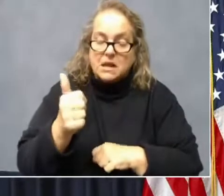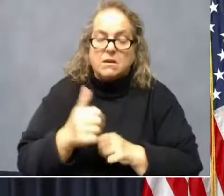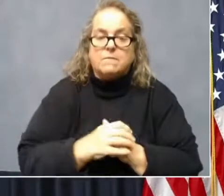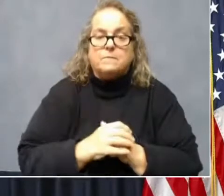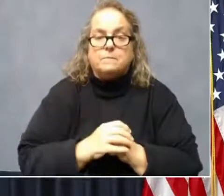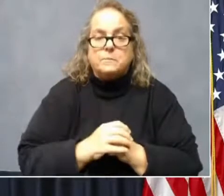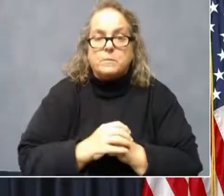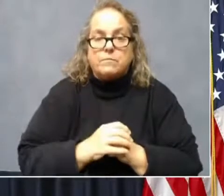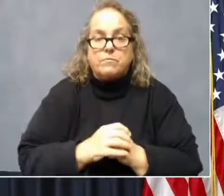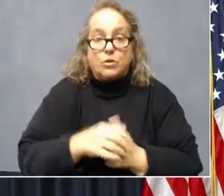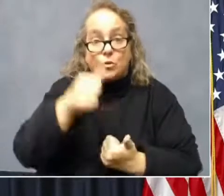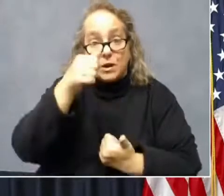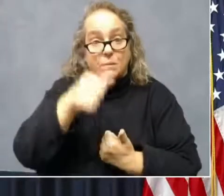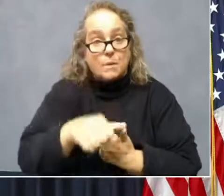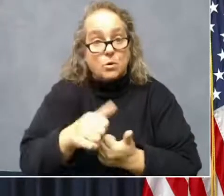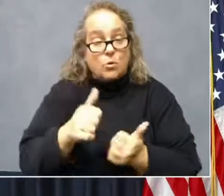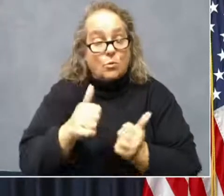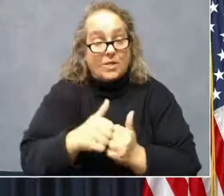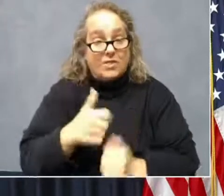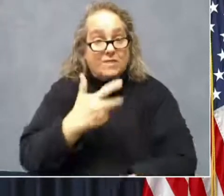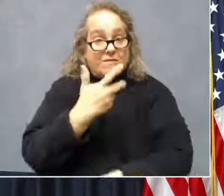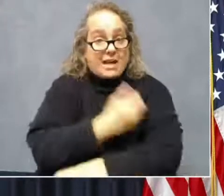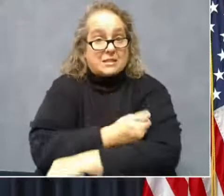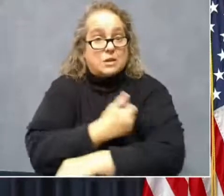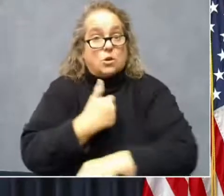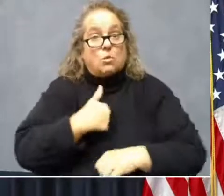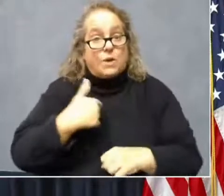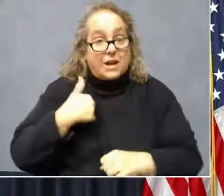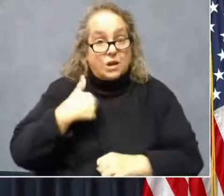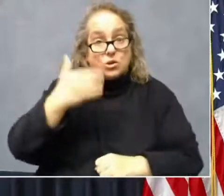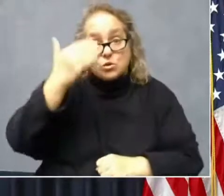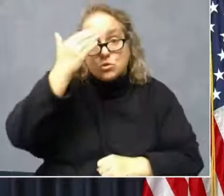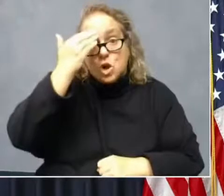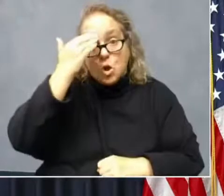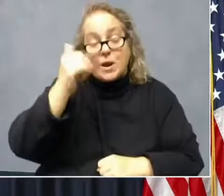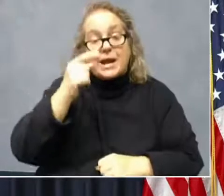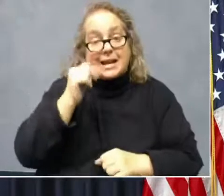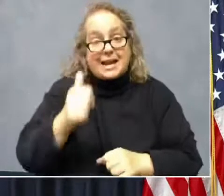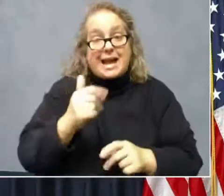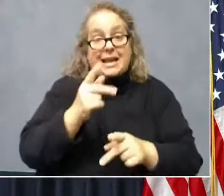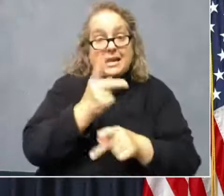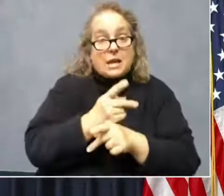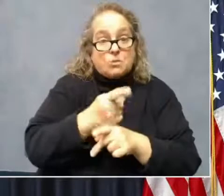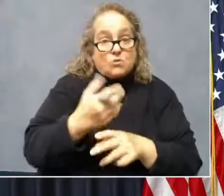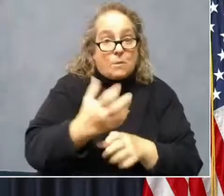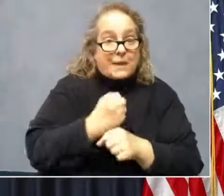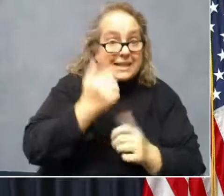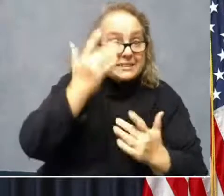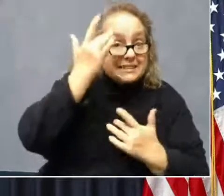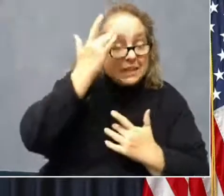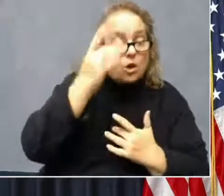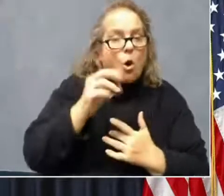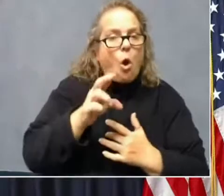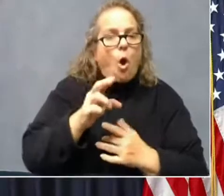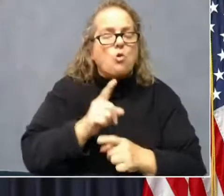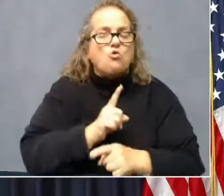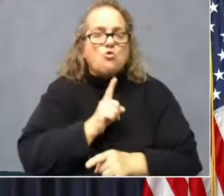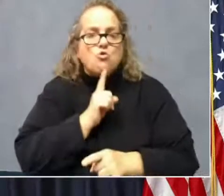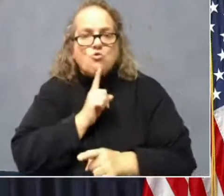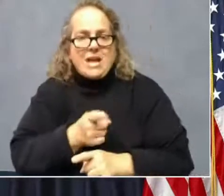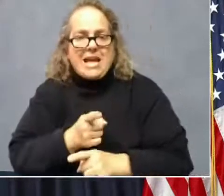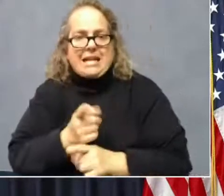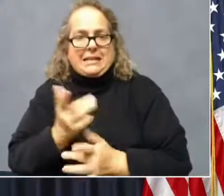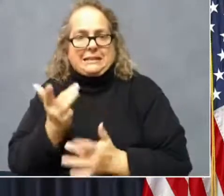Remember, with the vaccine, we know that it can keep you from getting sick or keep you from getting really sick. What we don't know is if you